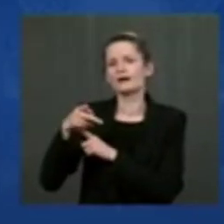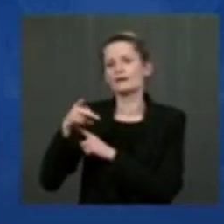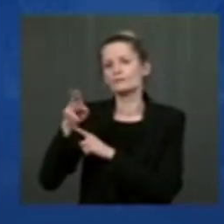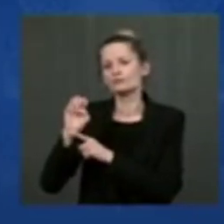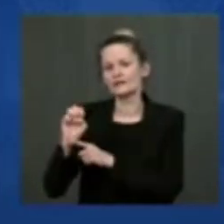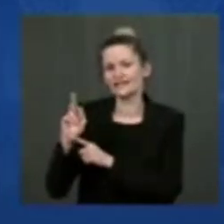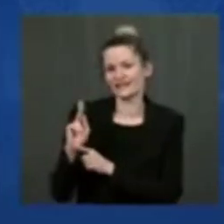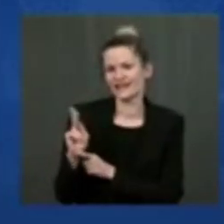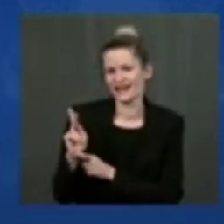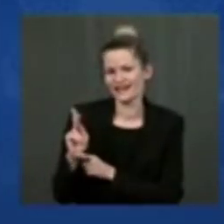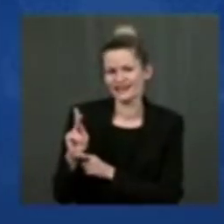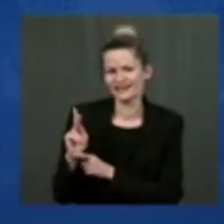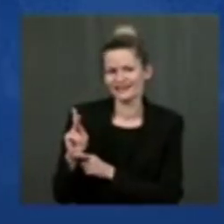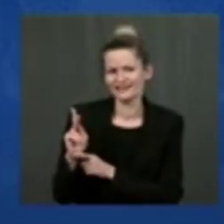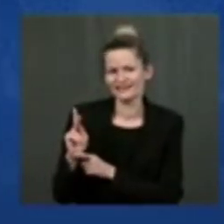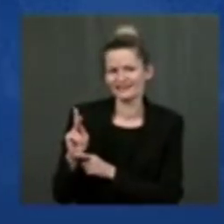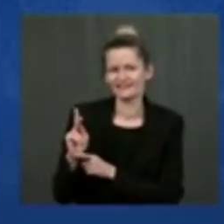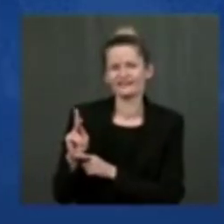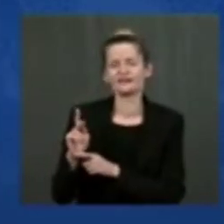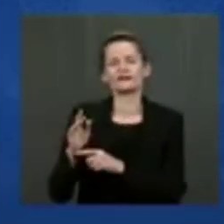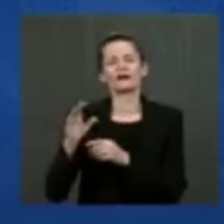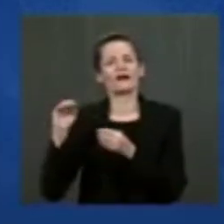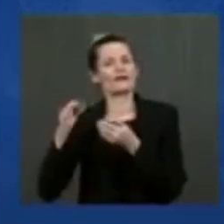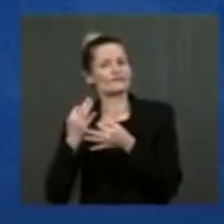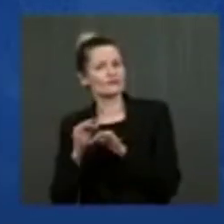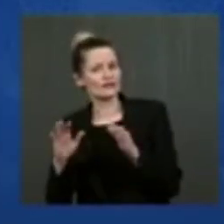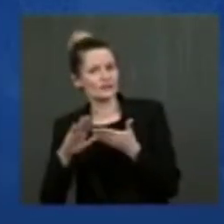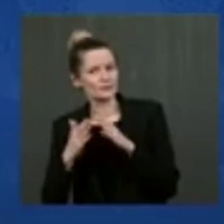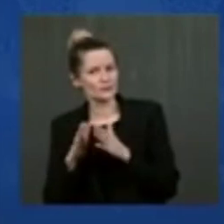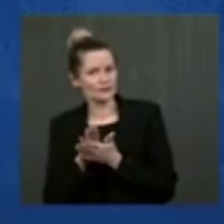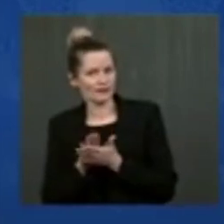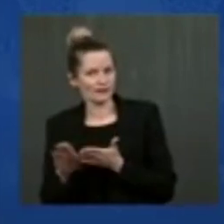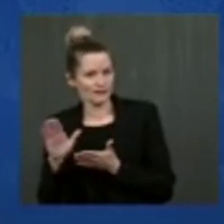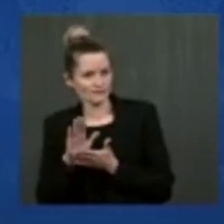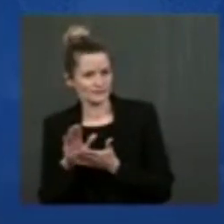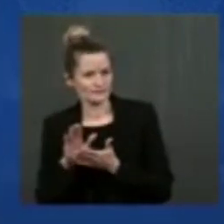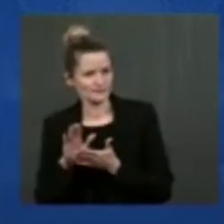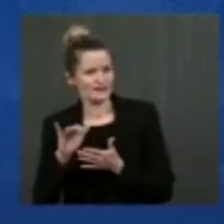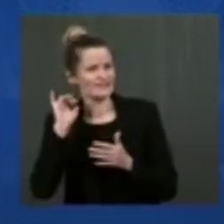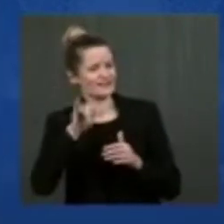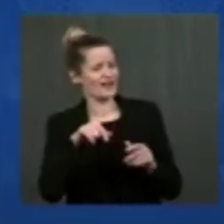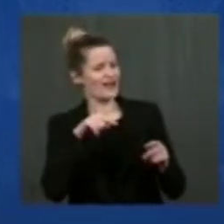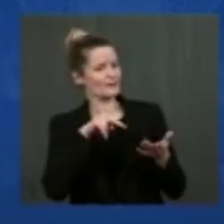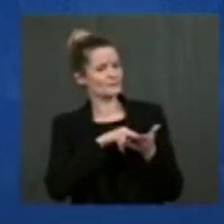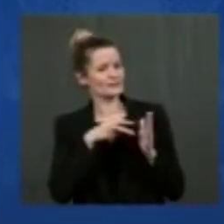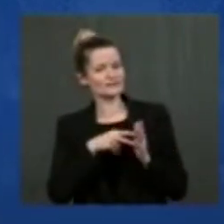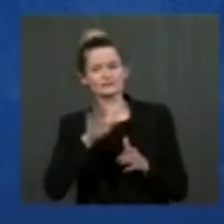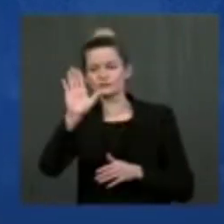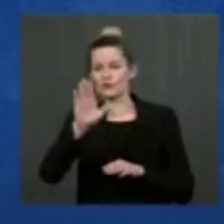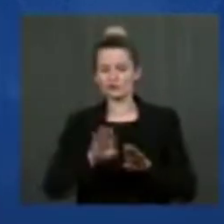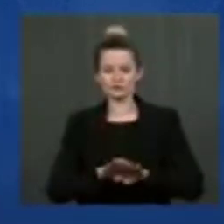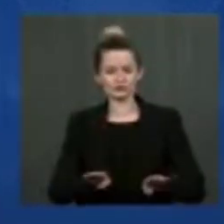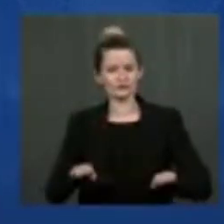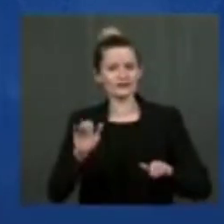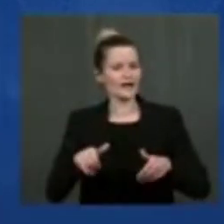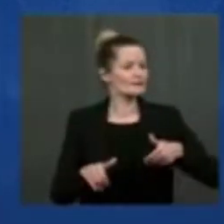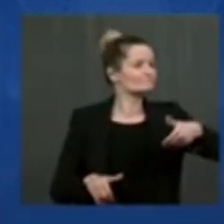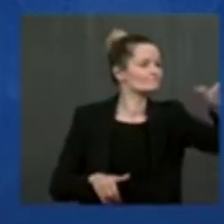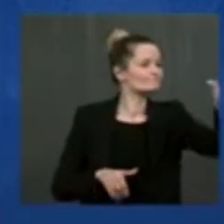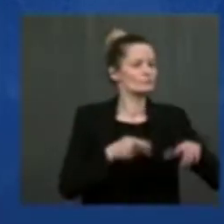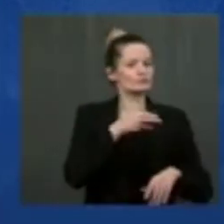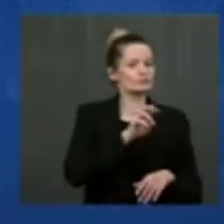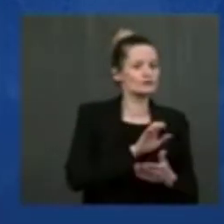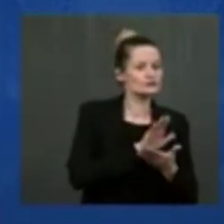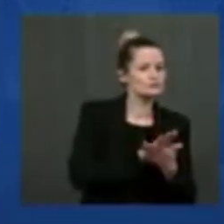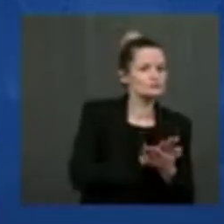that are needed. It shows that if you send a kid to school at age 3, 4, and 5, they increase by 56% the possibility